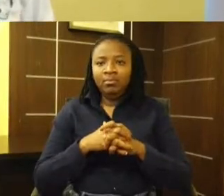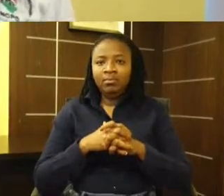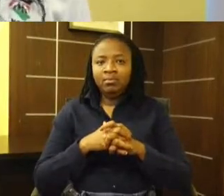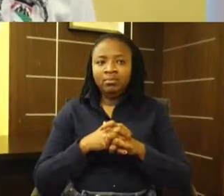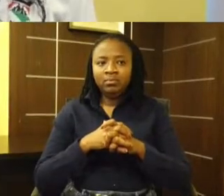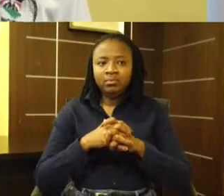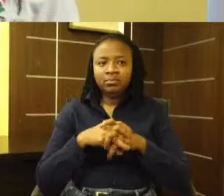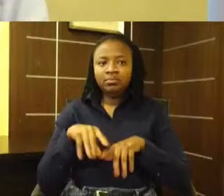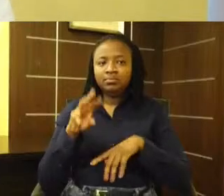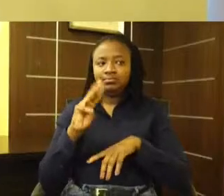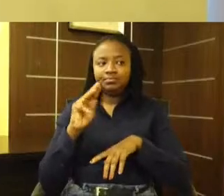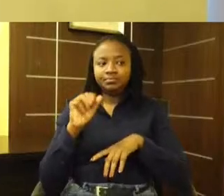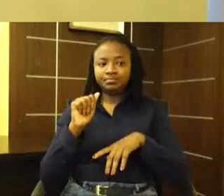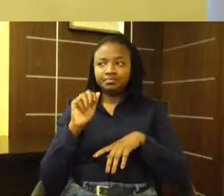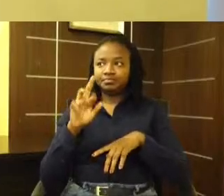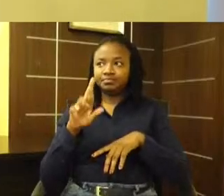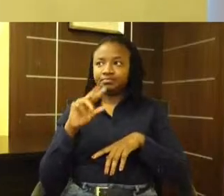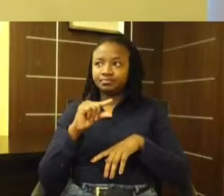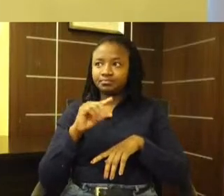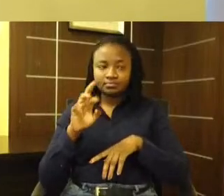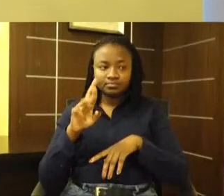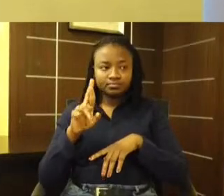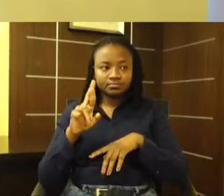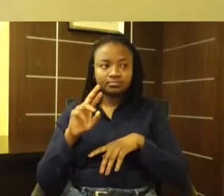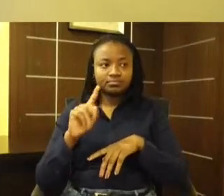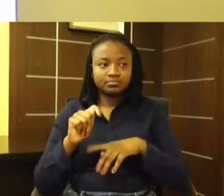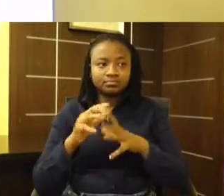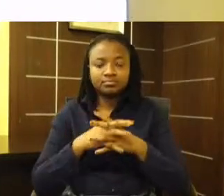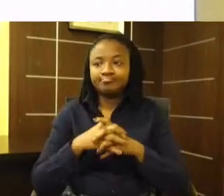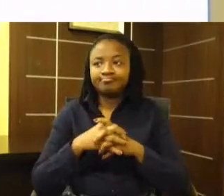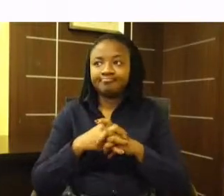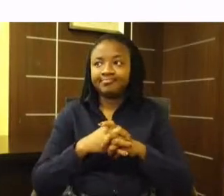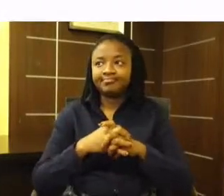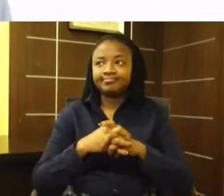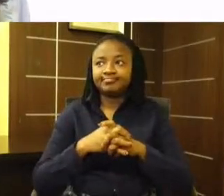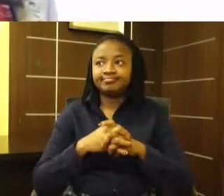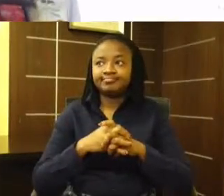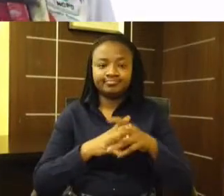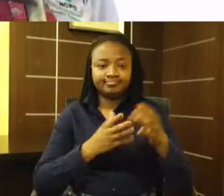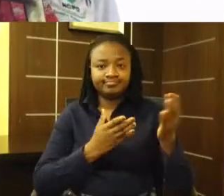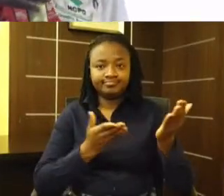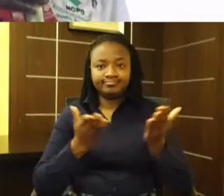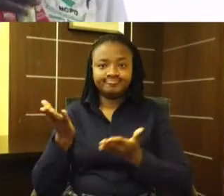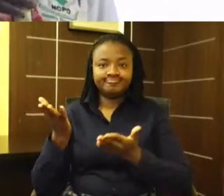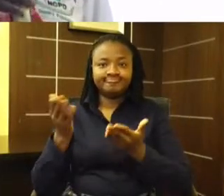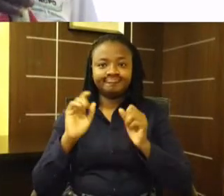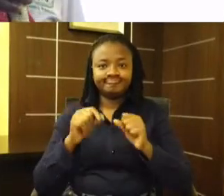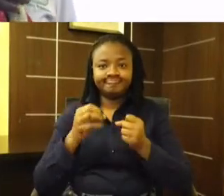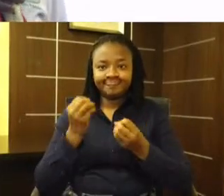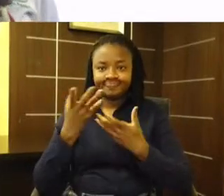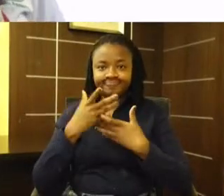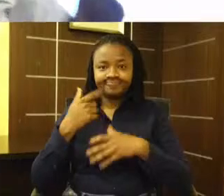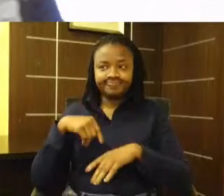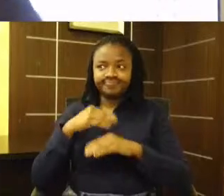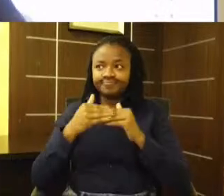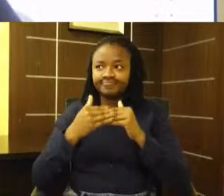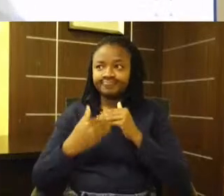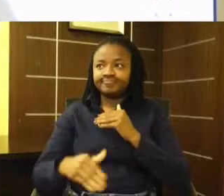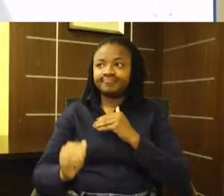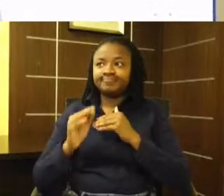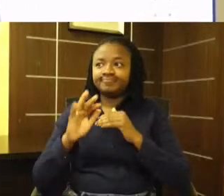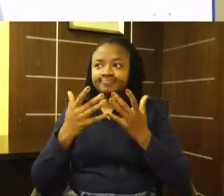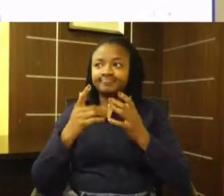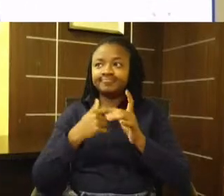Margaret, I'm almost getting you on board so that you can give us a way forward. Then we go to a